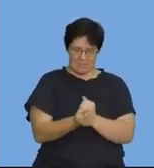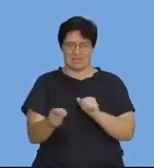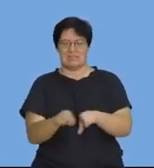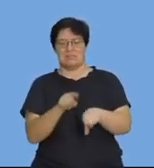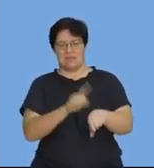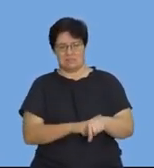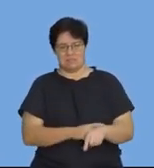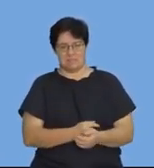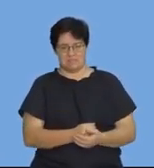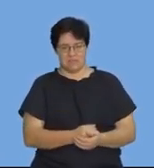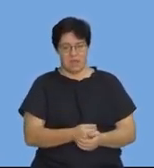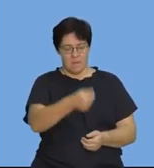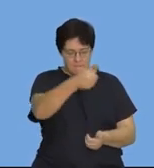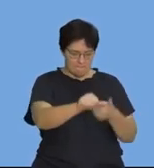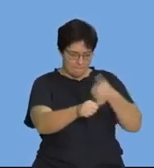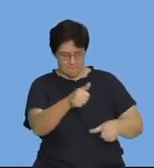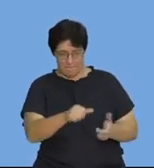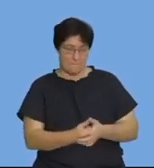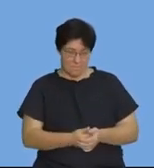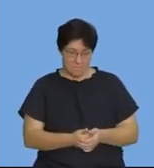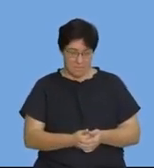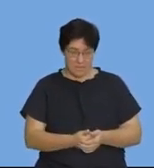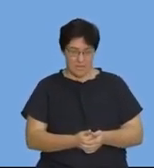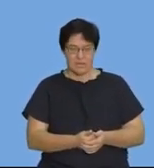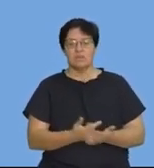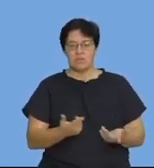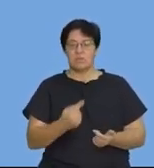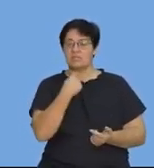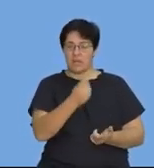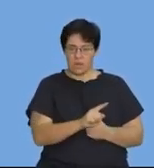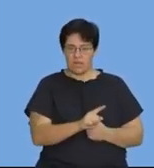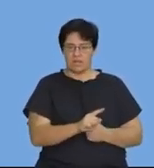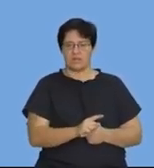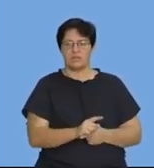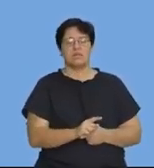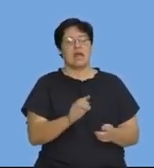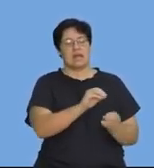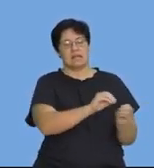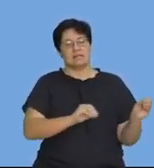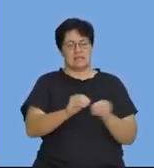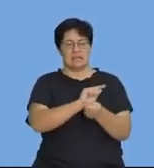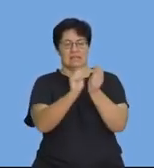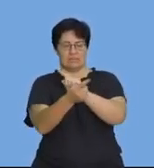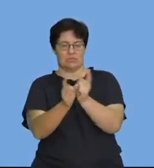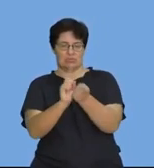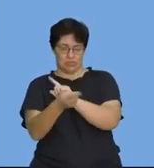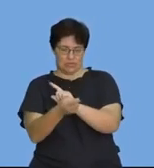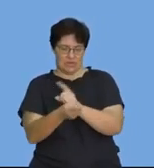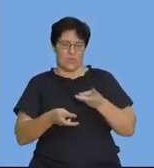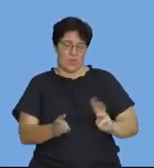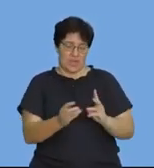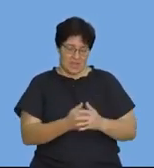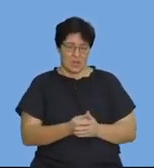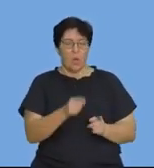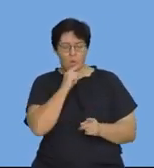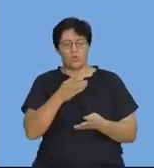one after the other, right? And we normally use what we call the substitution method, right? There's also